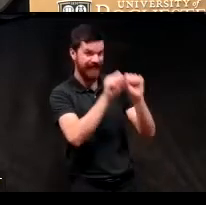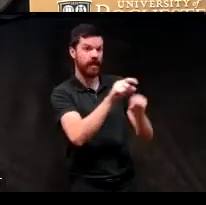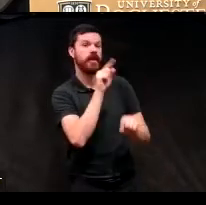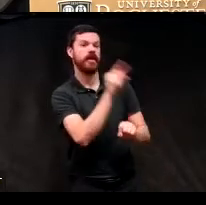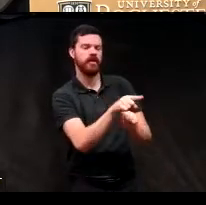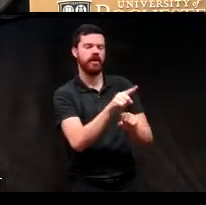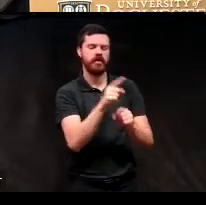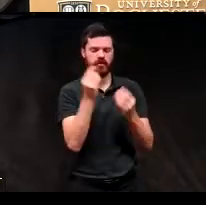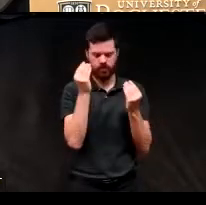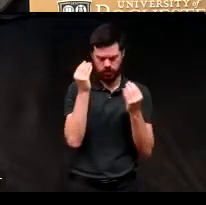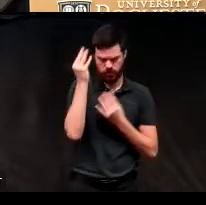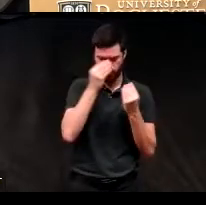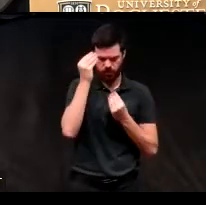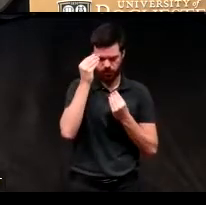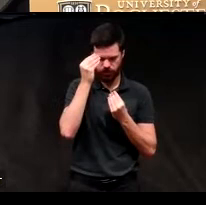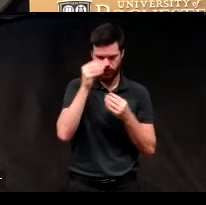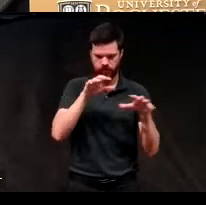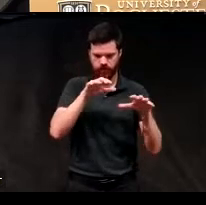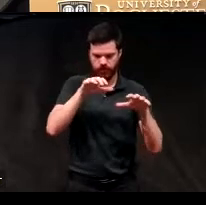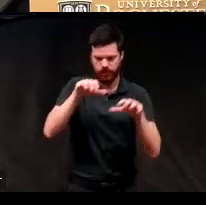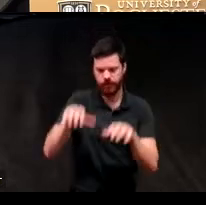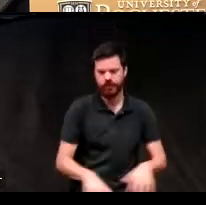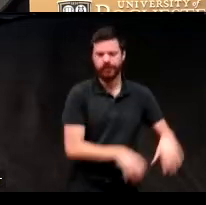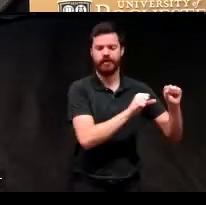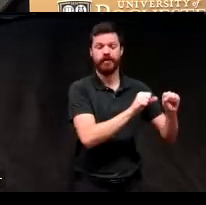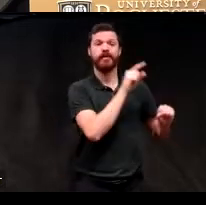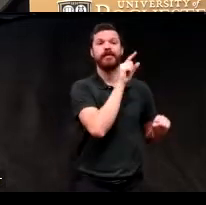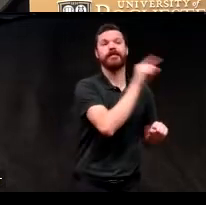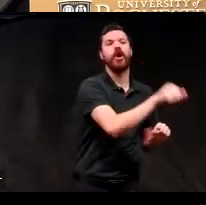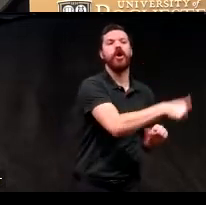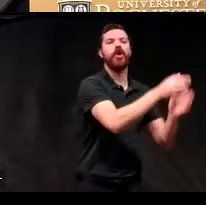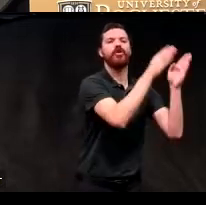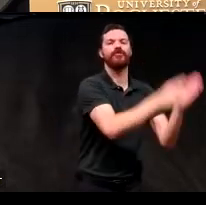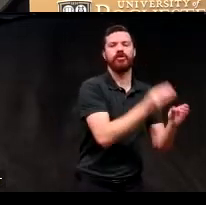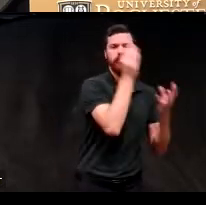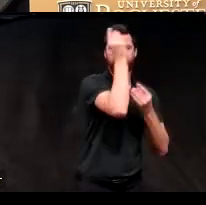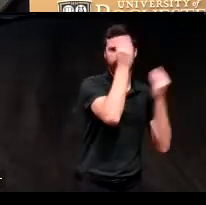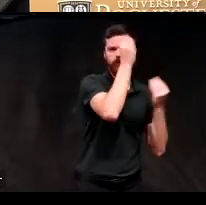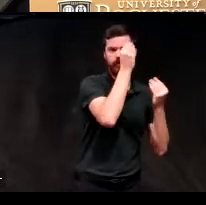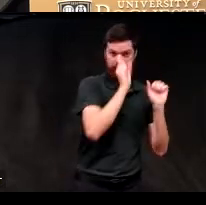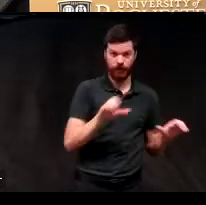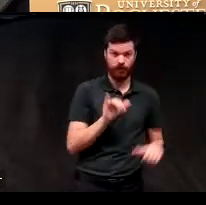articulate and take on the perspective of someone else.